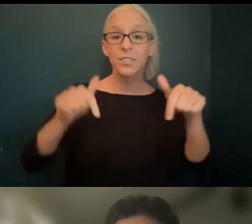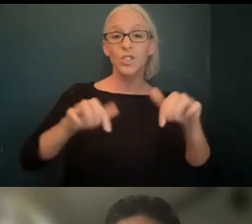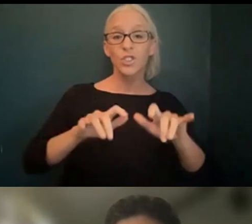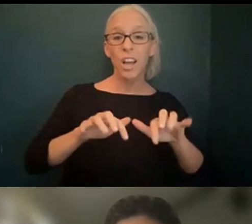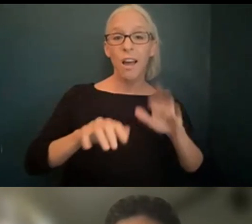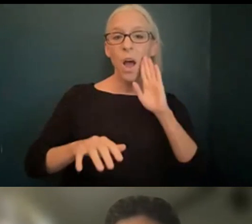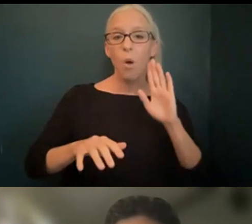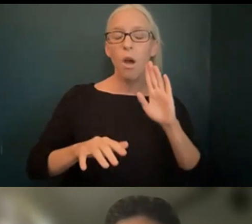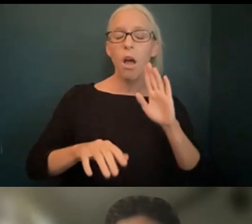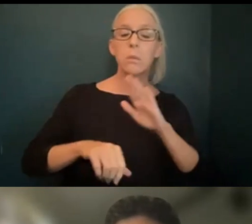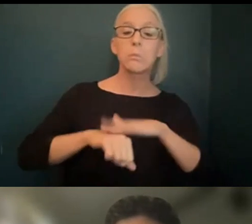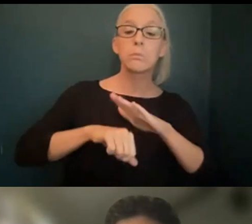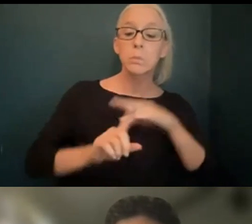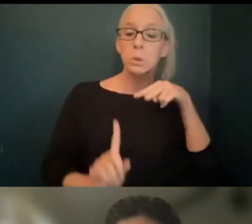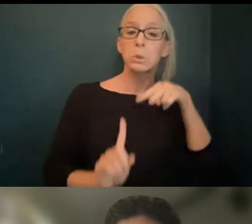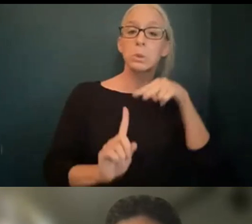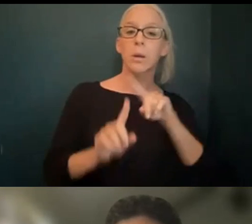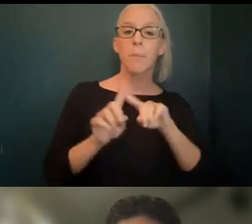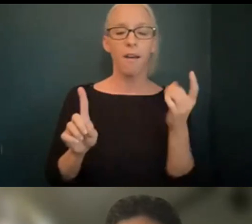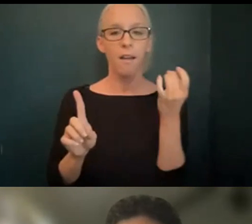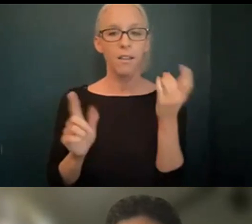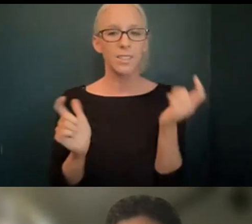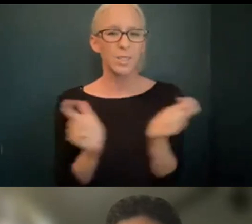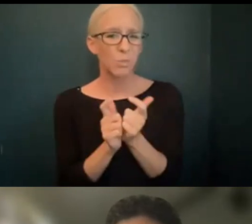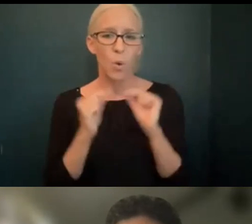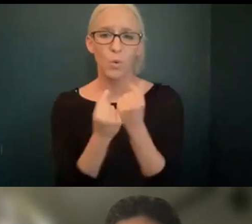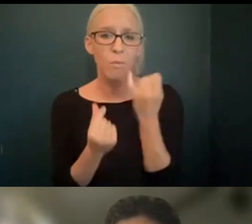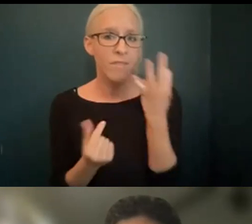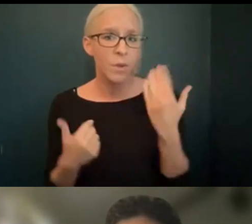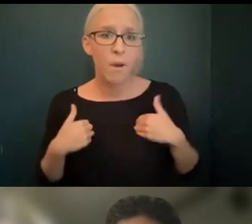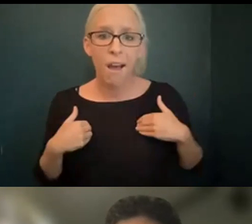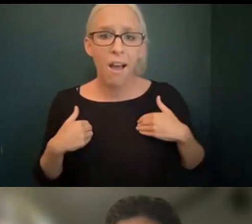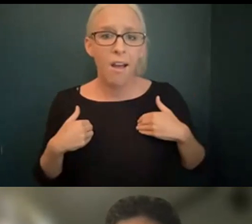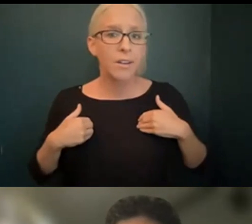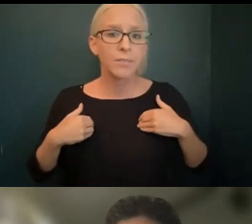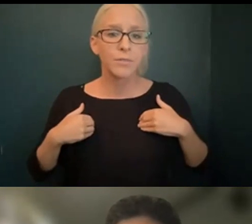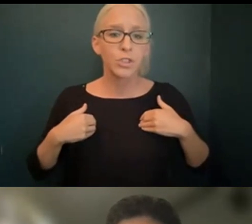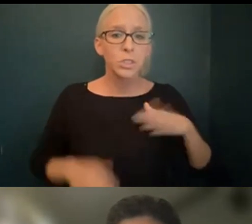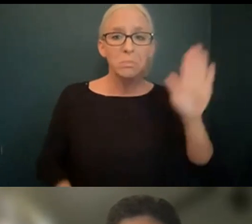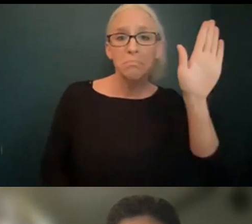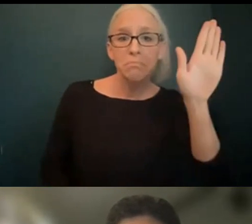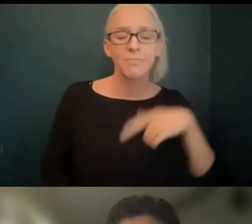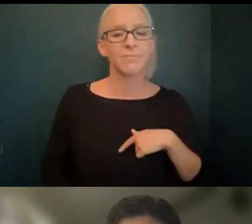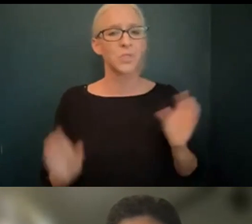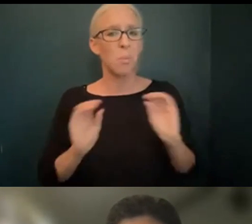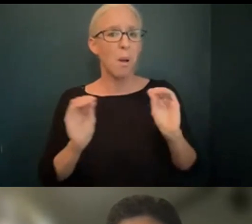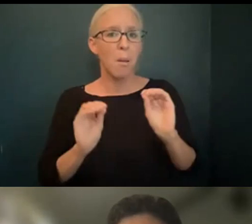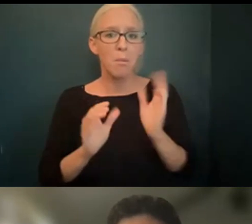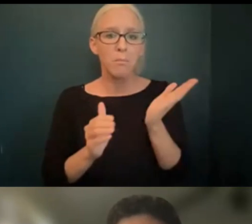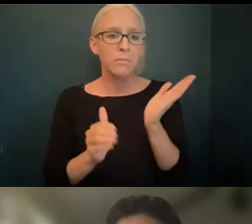probably helpful because we are a small group. If anyone has any questions, just, pop them up. I have no problem being interrupted. Just pop them